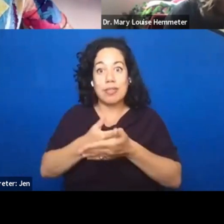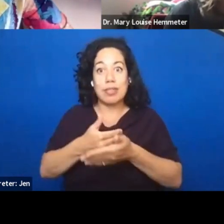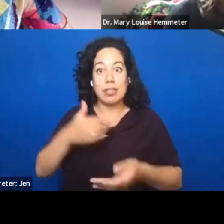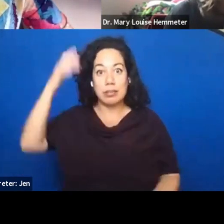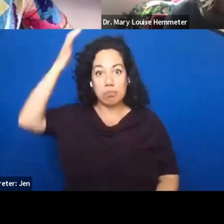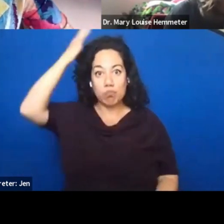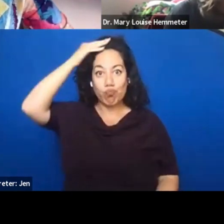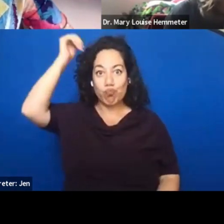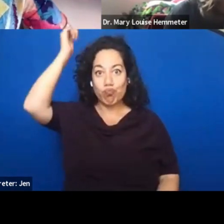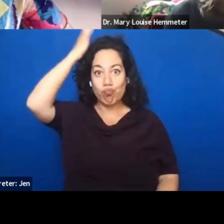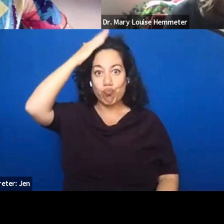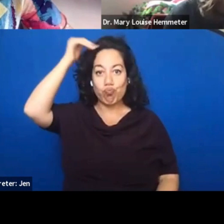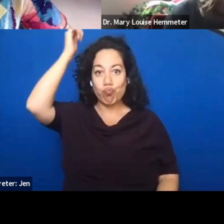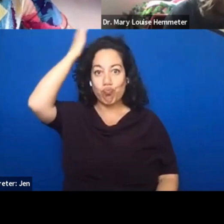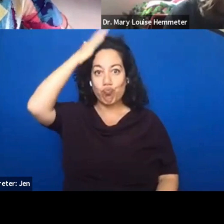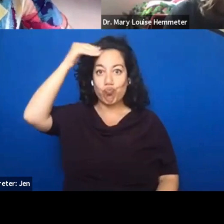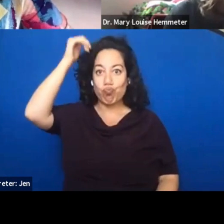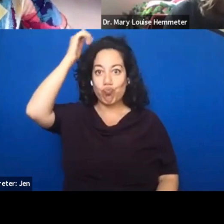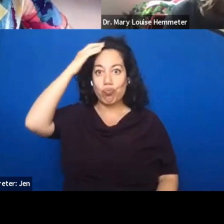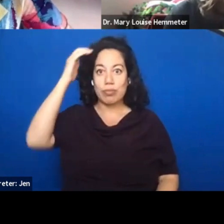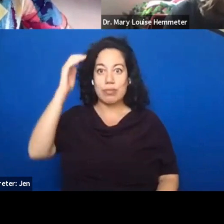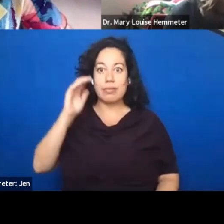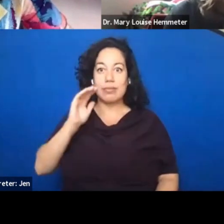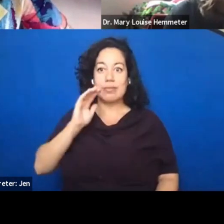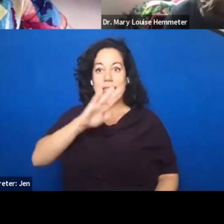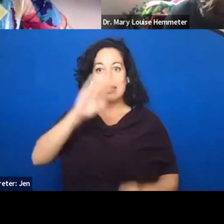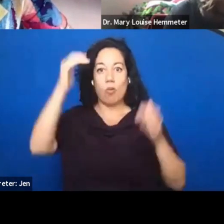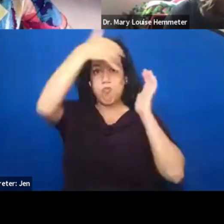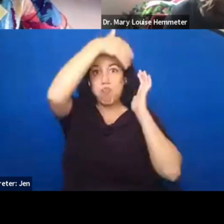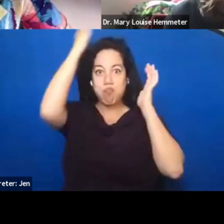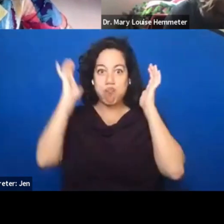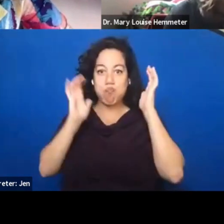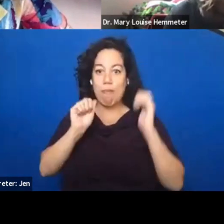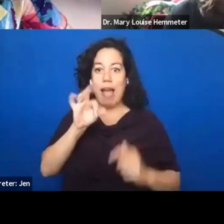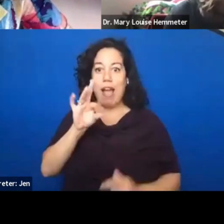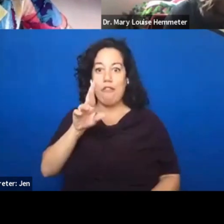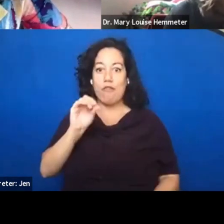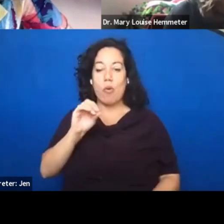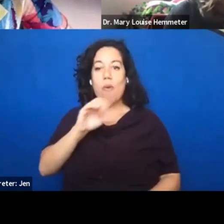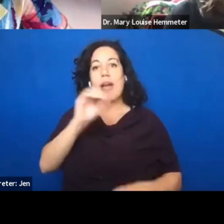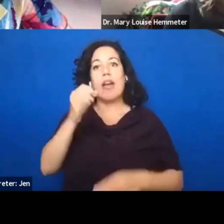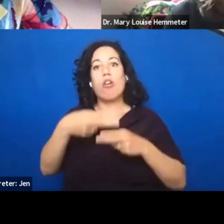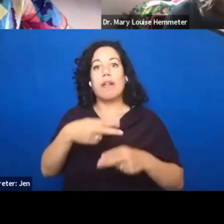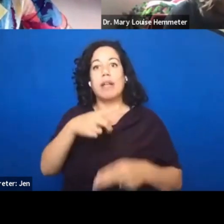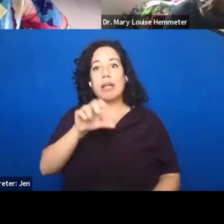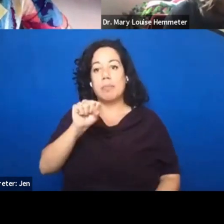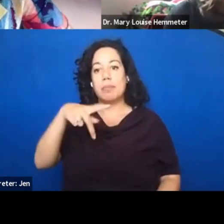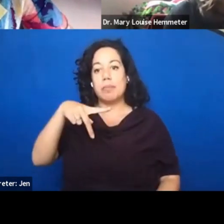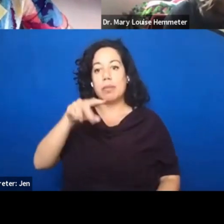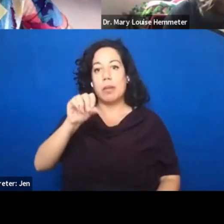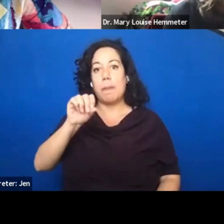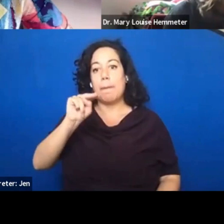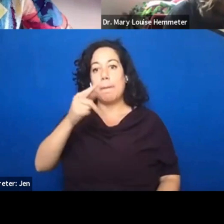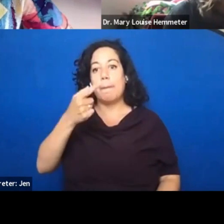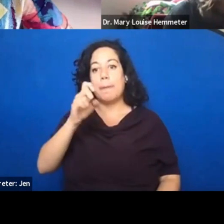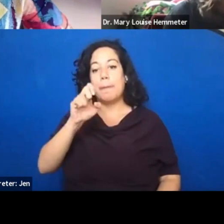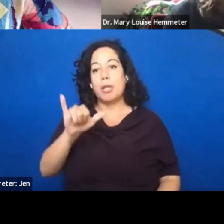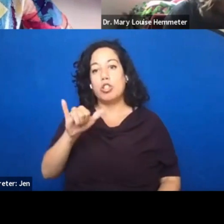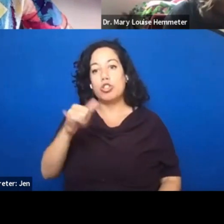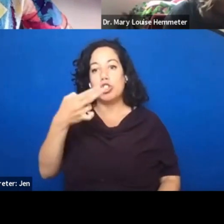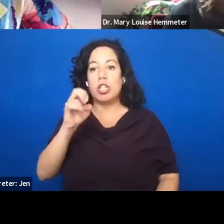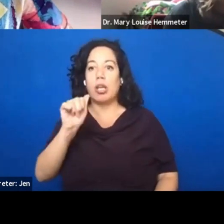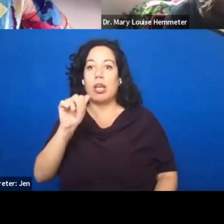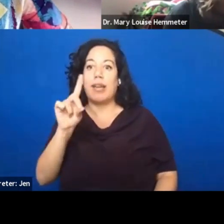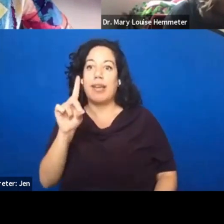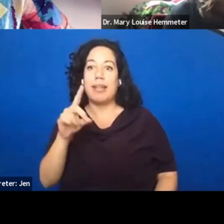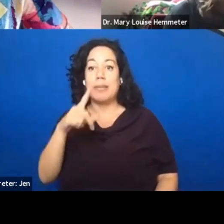patting his afro and calling him spongy head. Spongy head. And being the